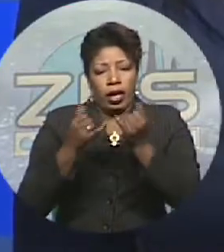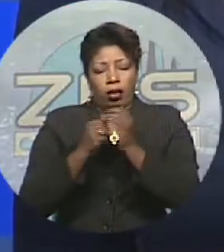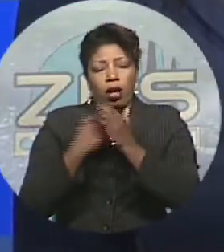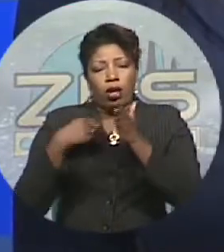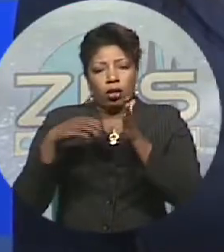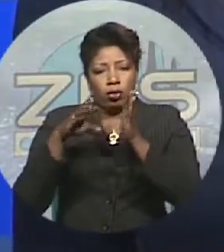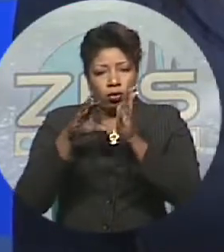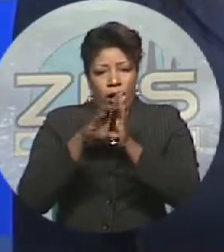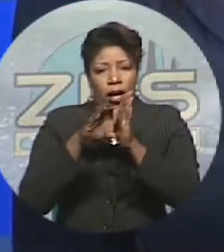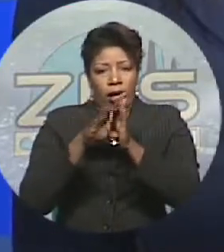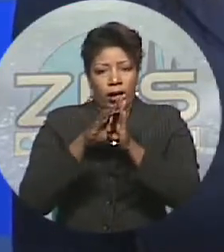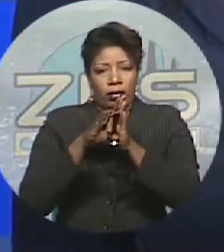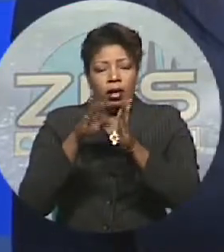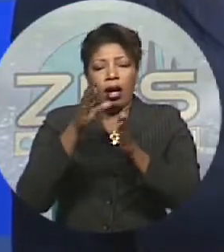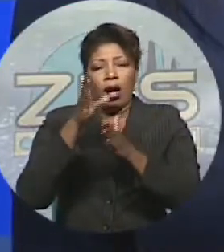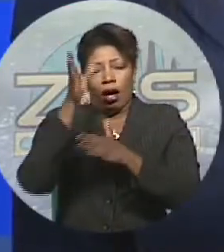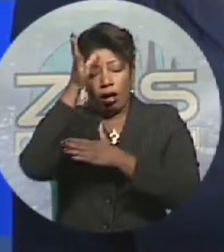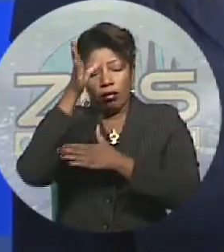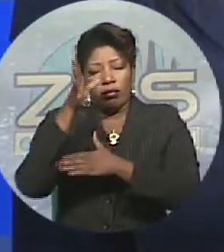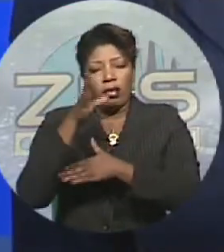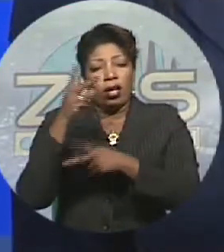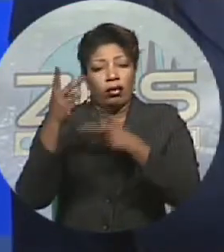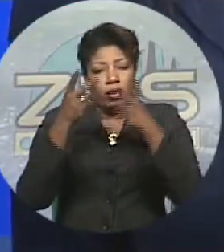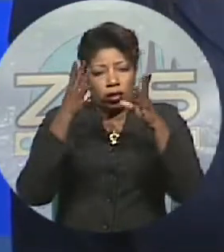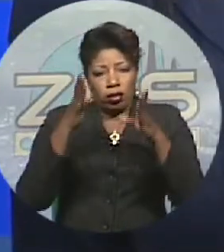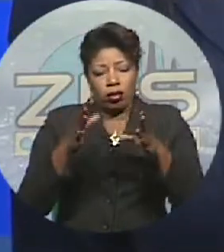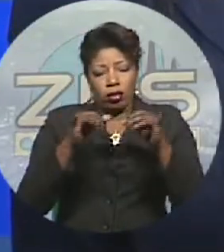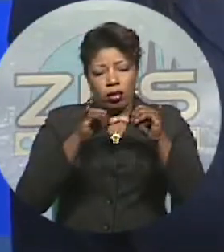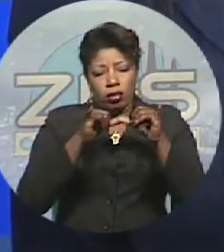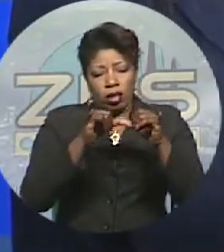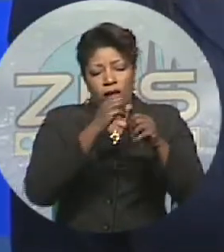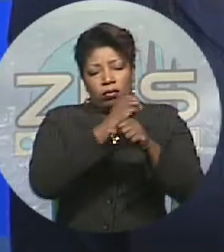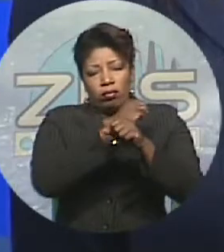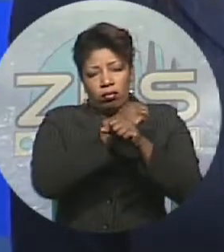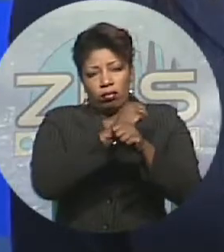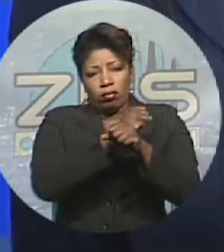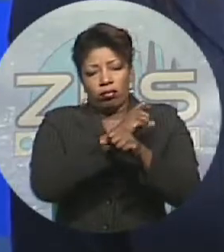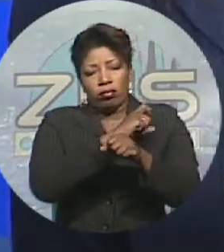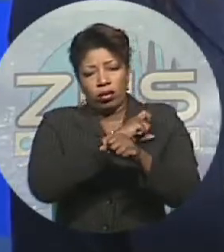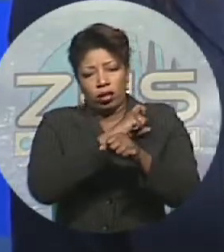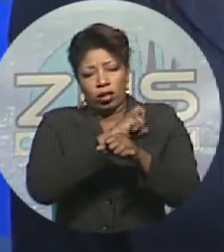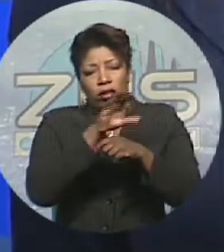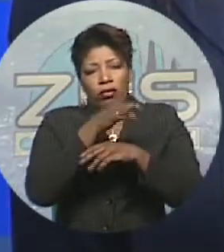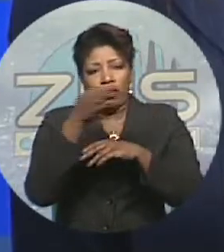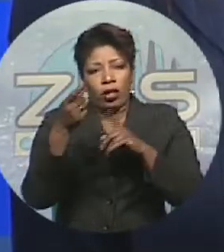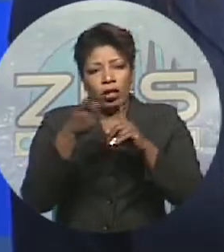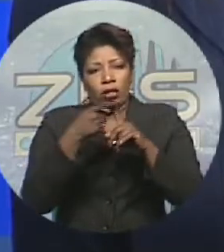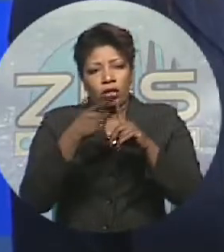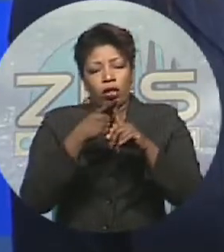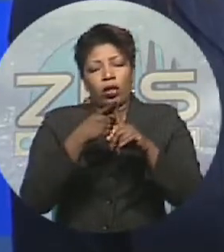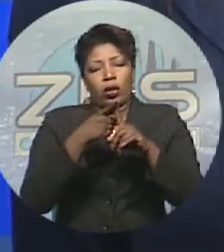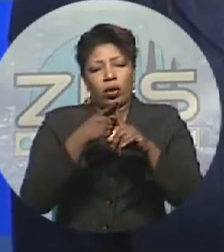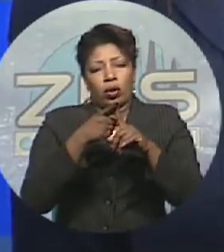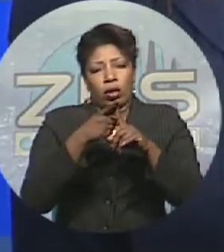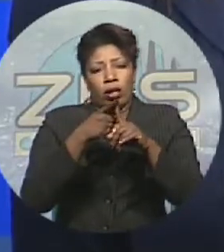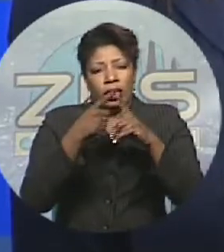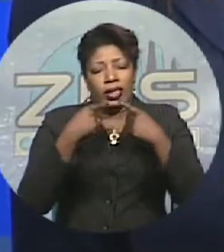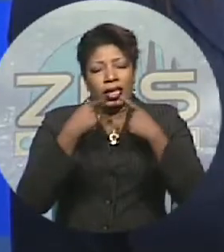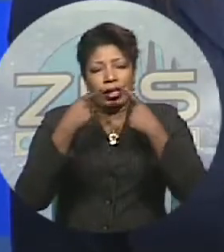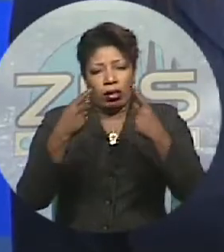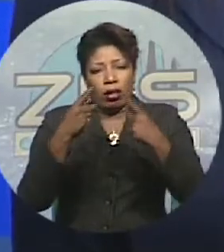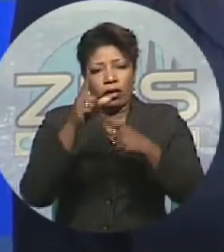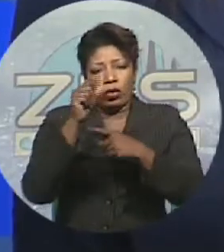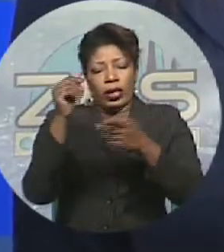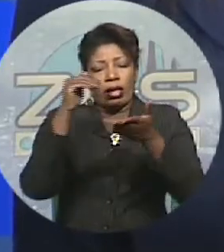American male visitor from Michigan spending the weekend in police custody here in New Providence after he failed to declare more than